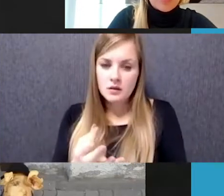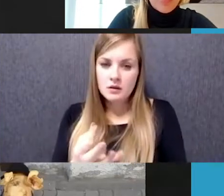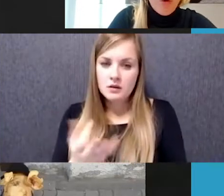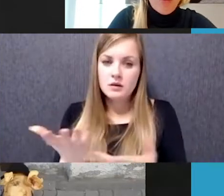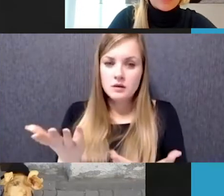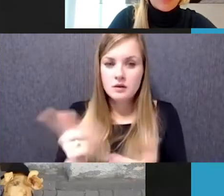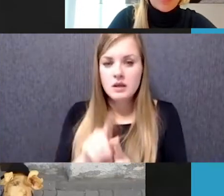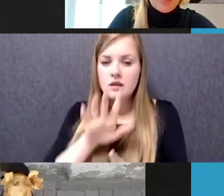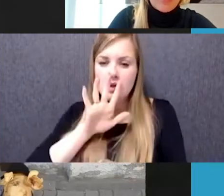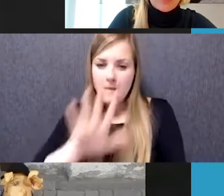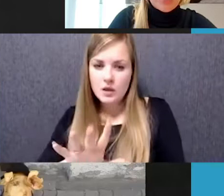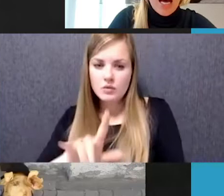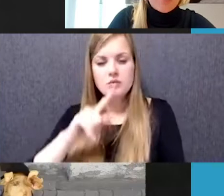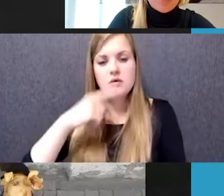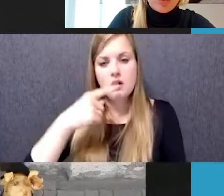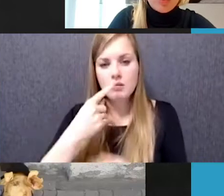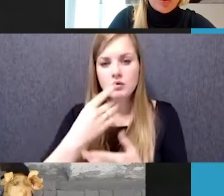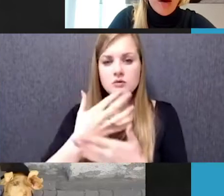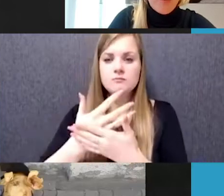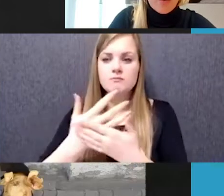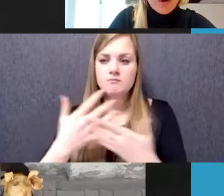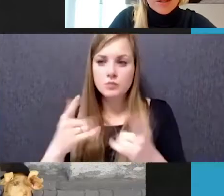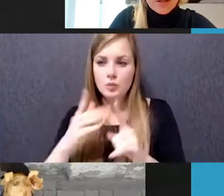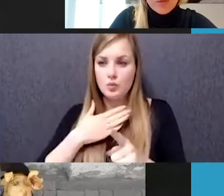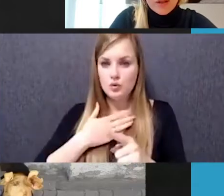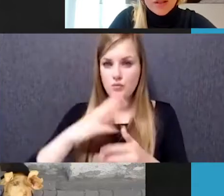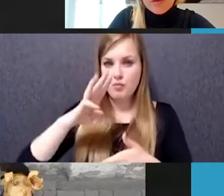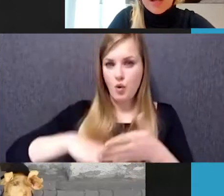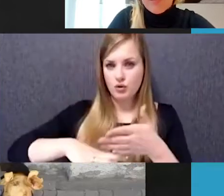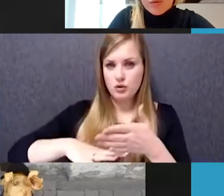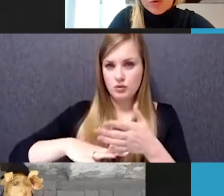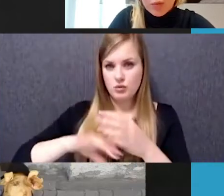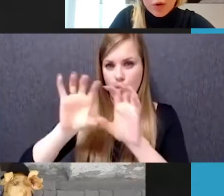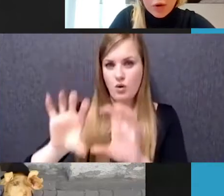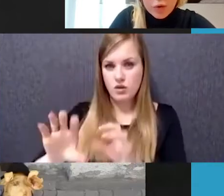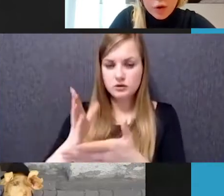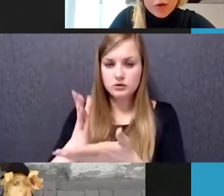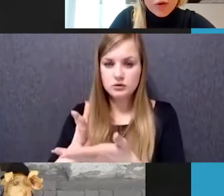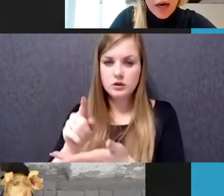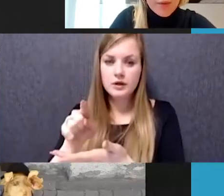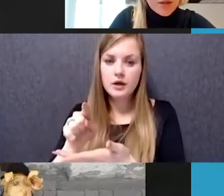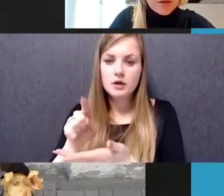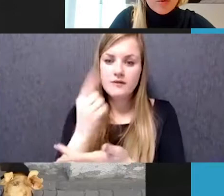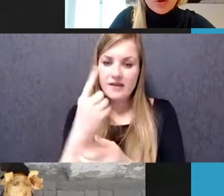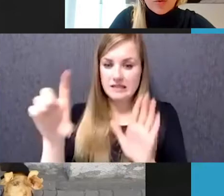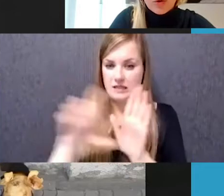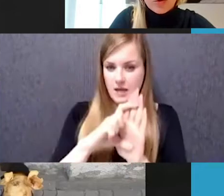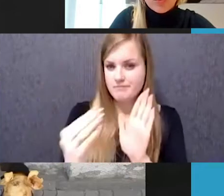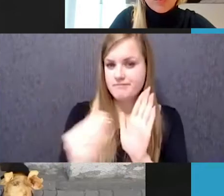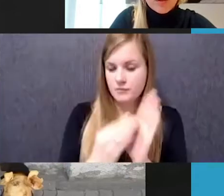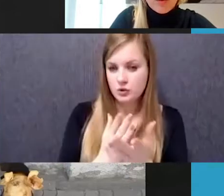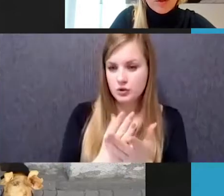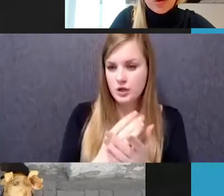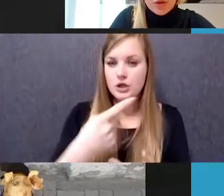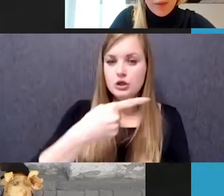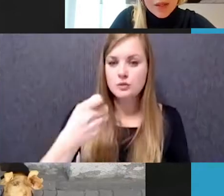and it is worth saying that criminalization of hate speech is indicated in